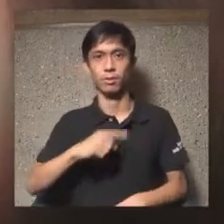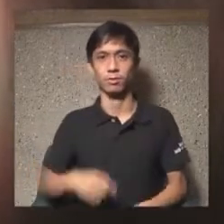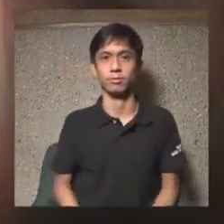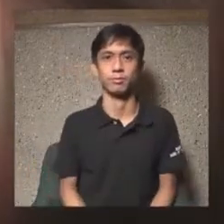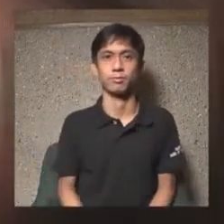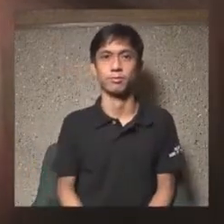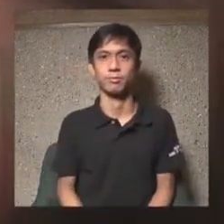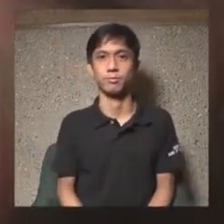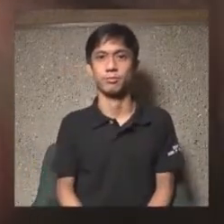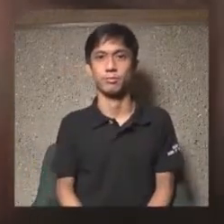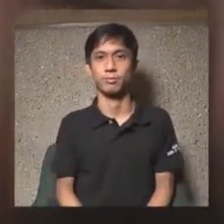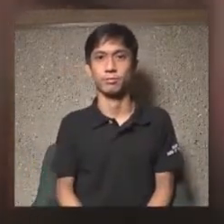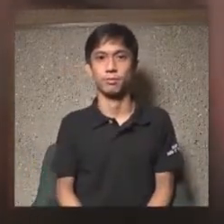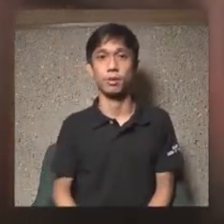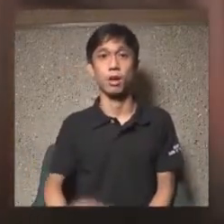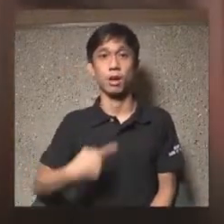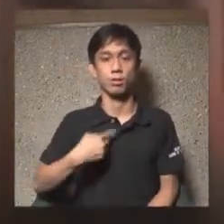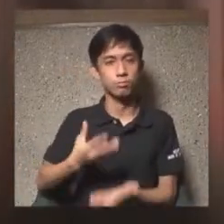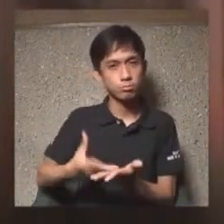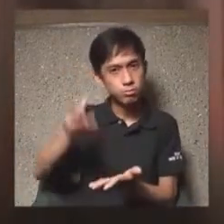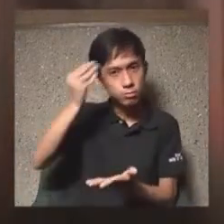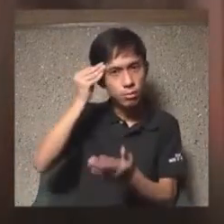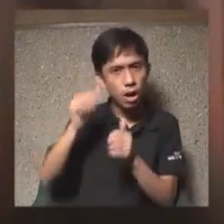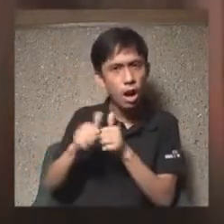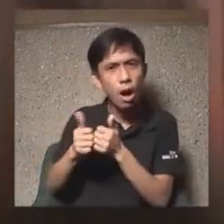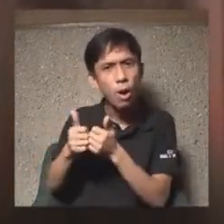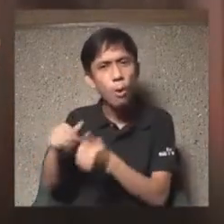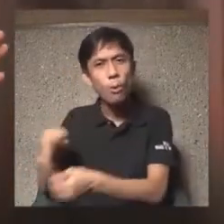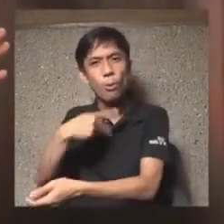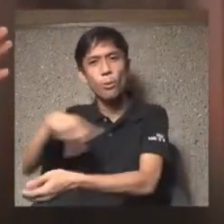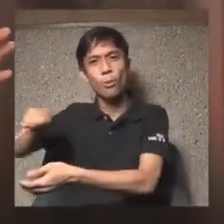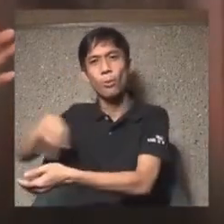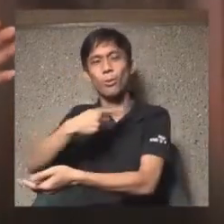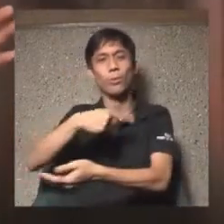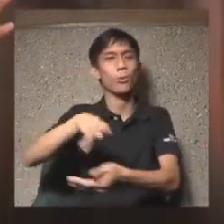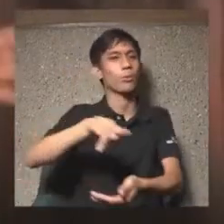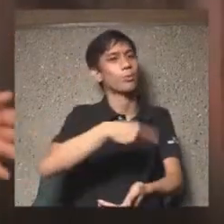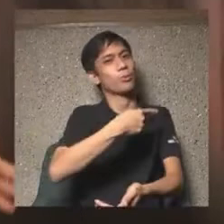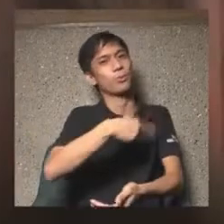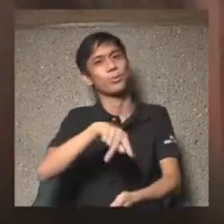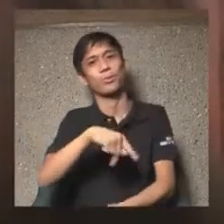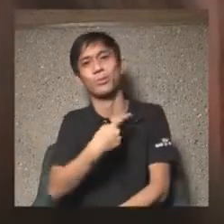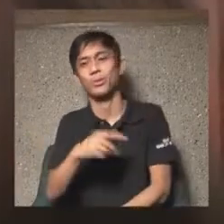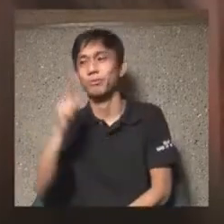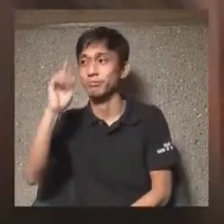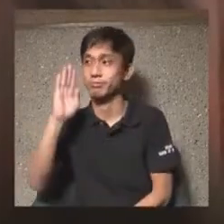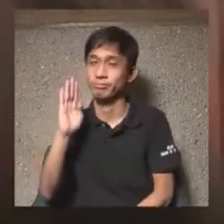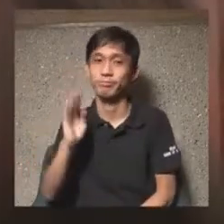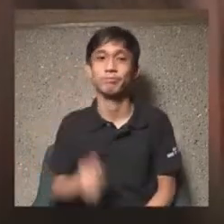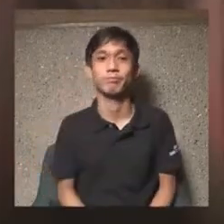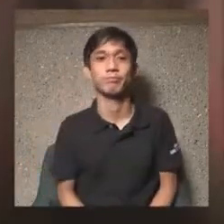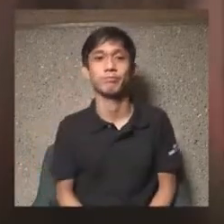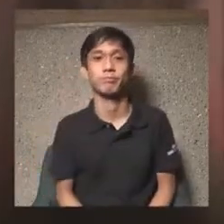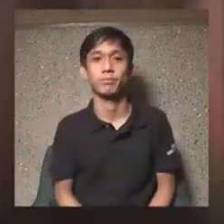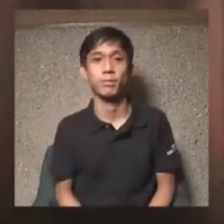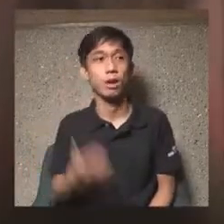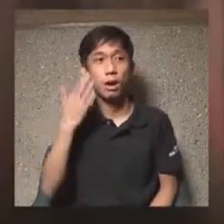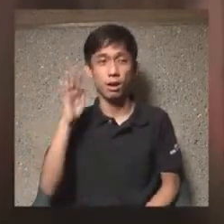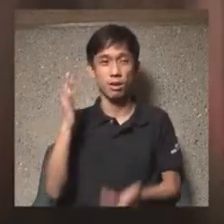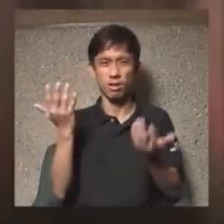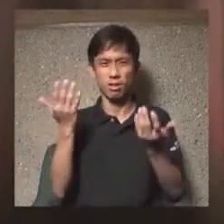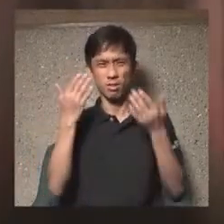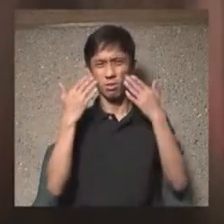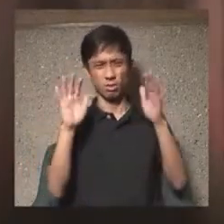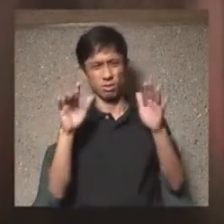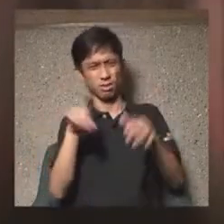how to, you know, if you really know me, you know that I do not dance. I cannot. my left foot cannot align with my left